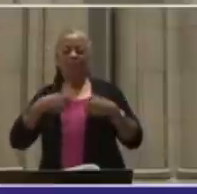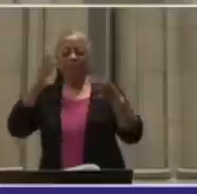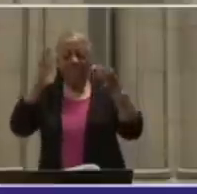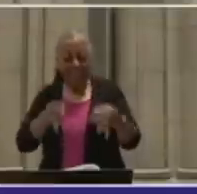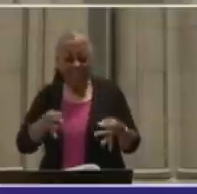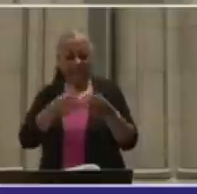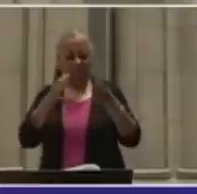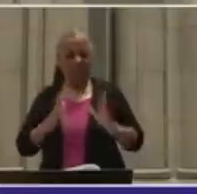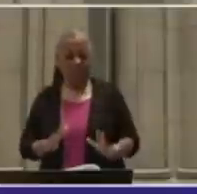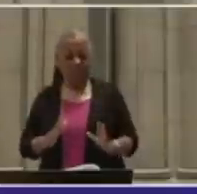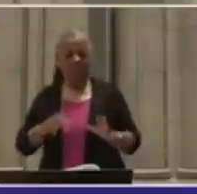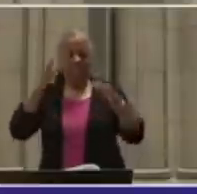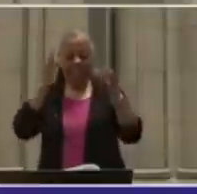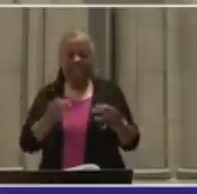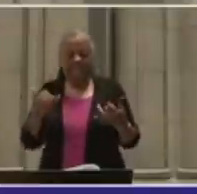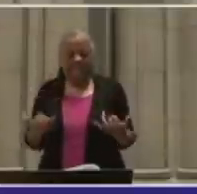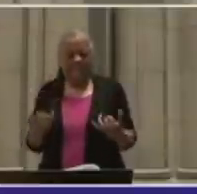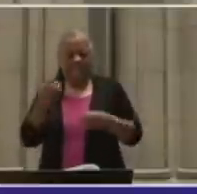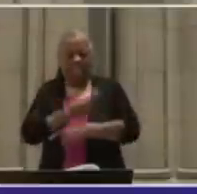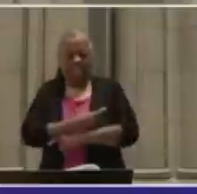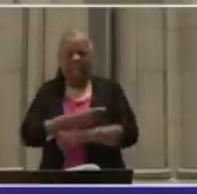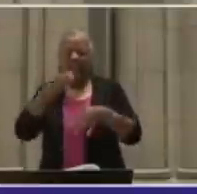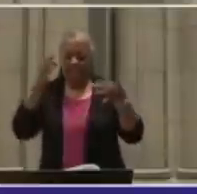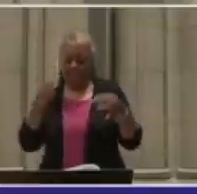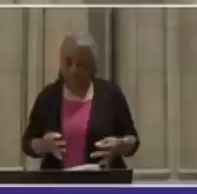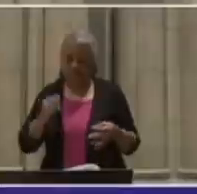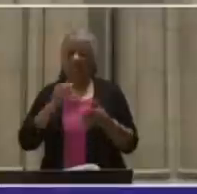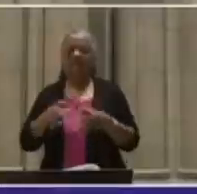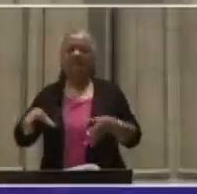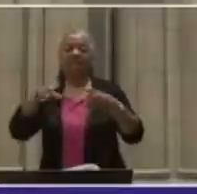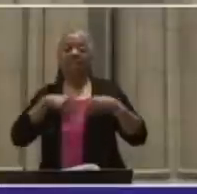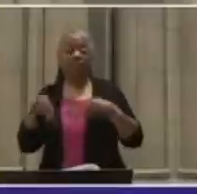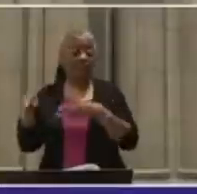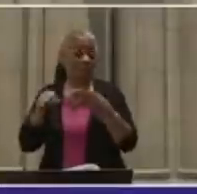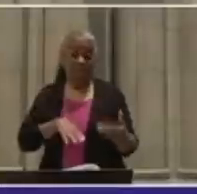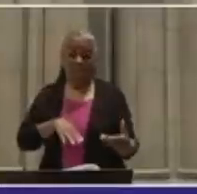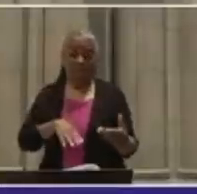America. Decide this day. Decide that accepting death